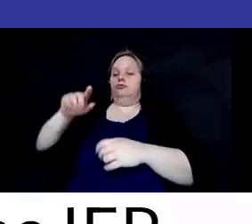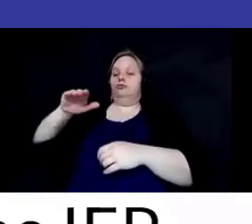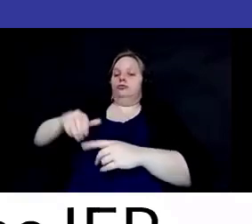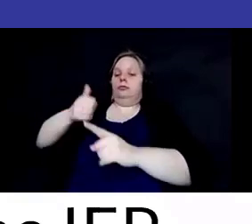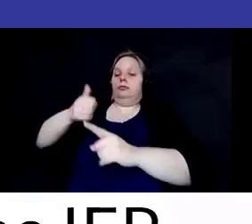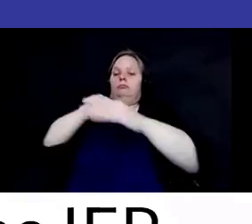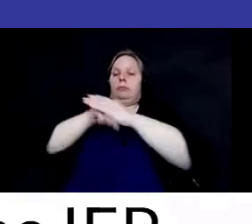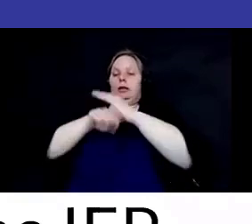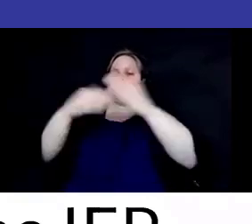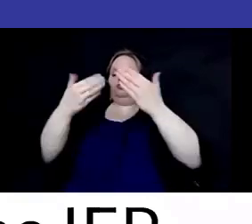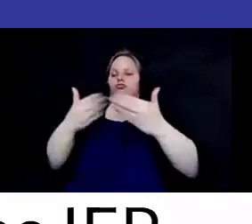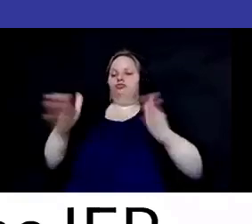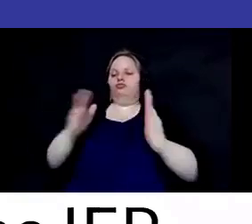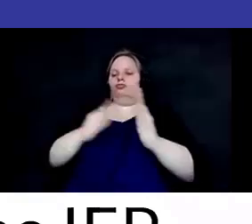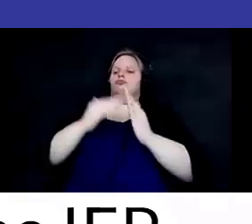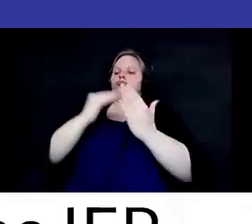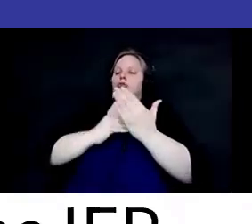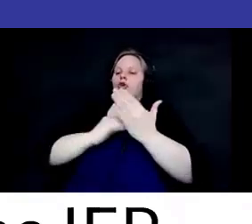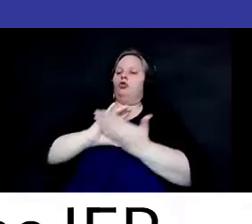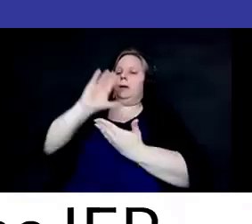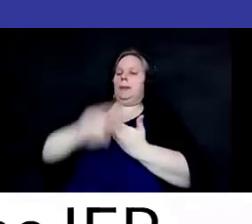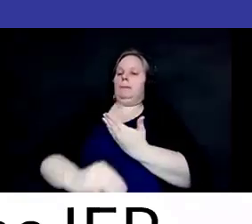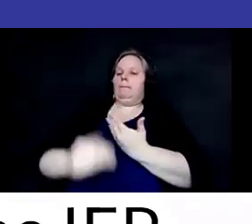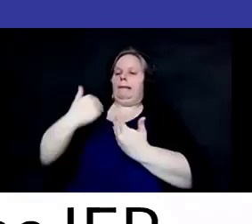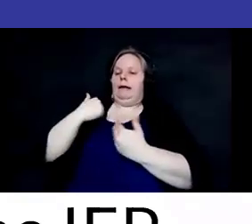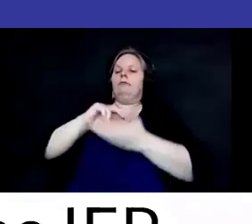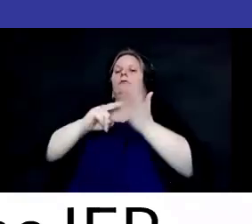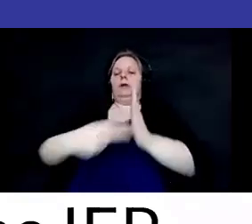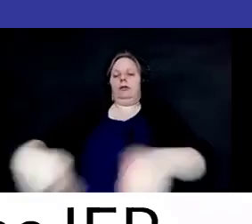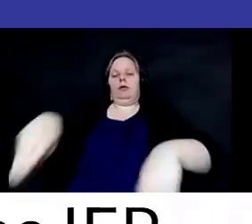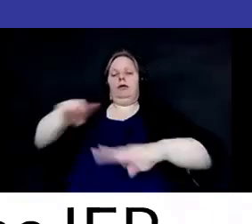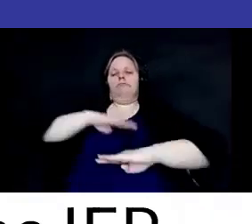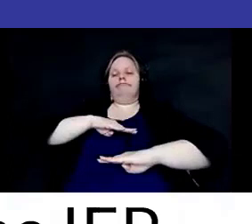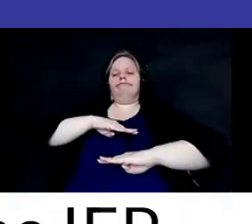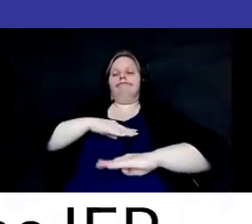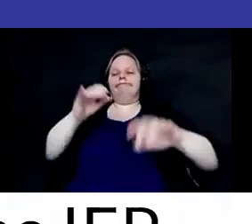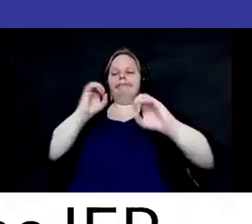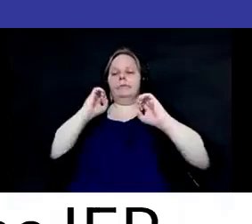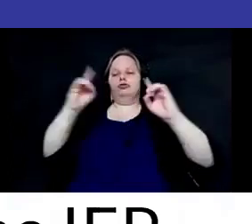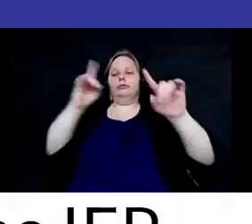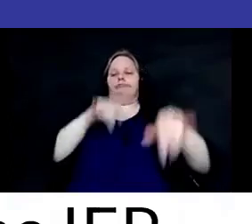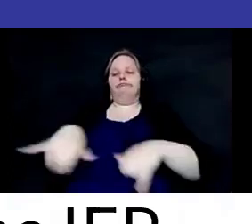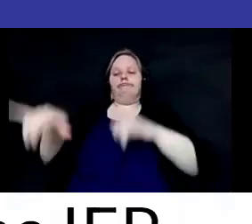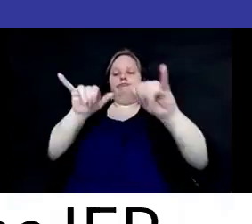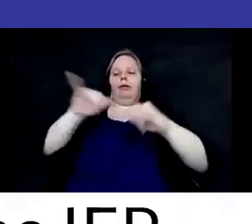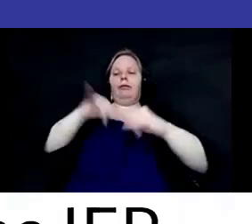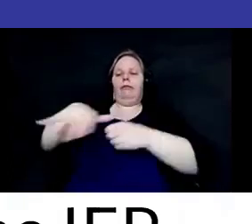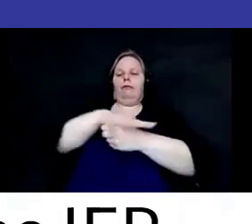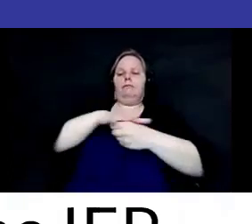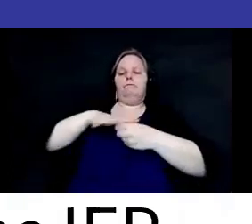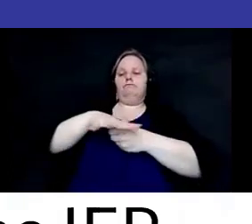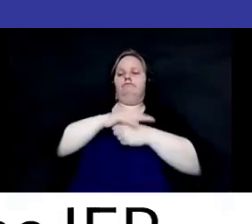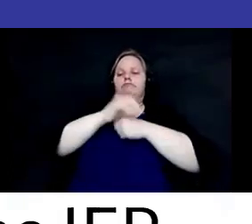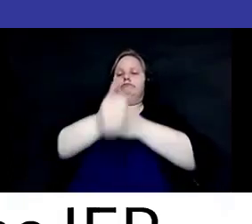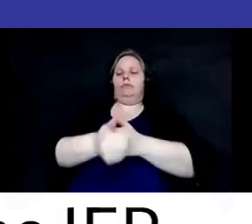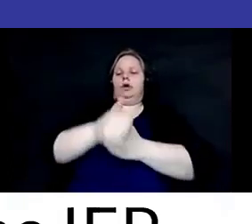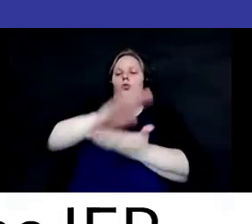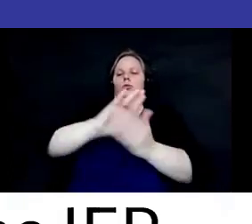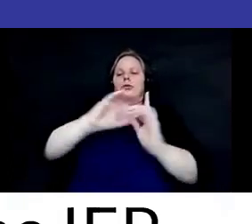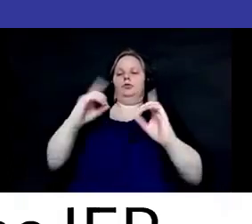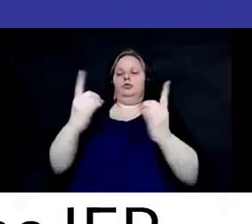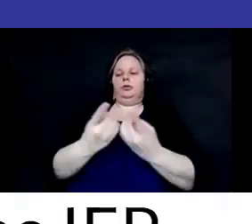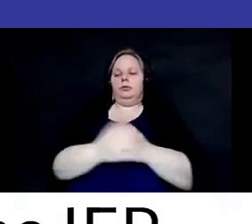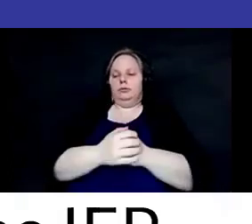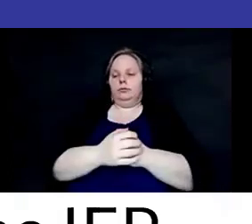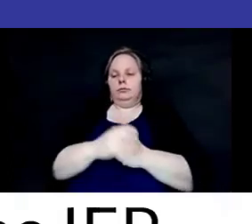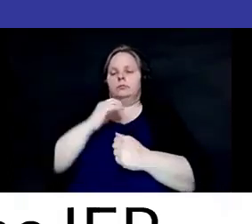general curriculum so that the child can meet the educational standards within the jurisdiction of the school district that